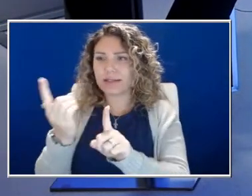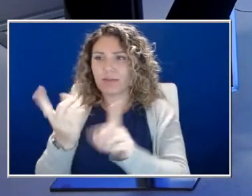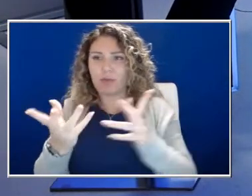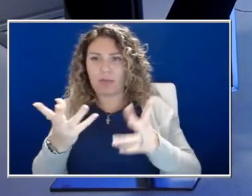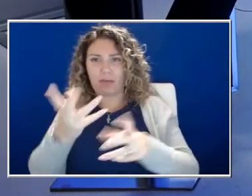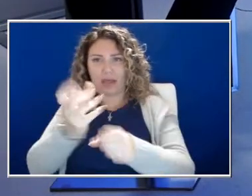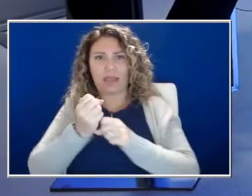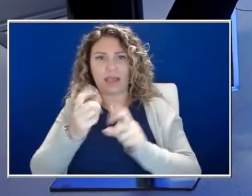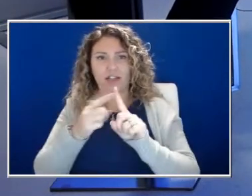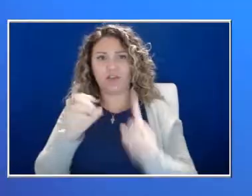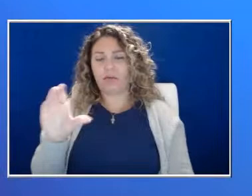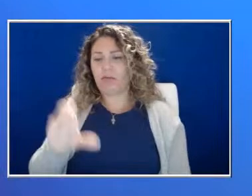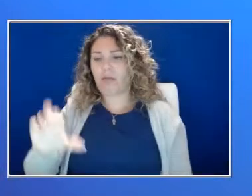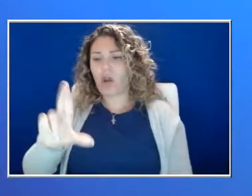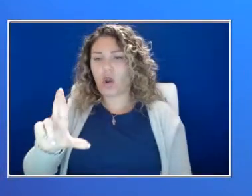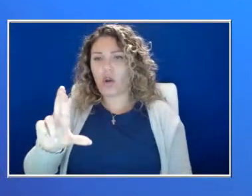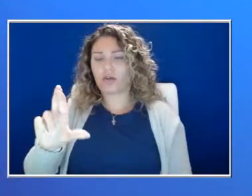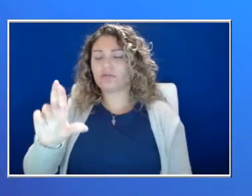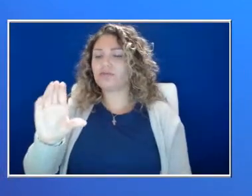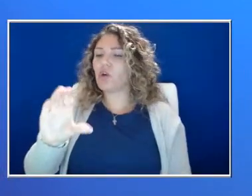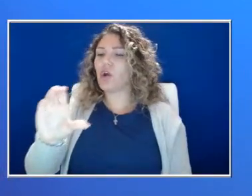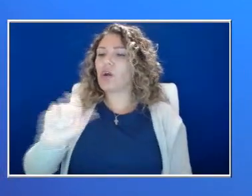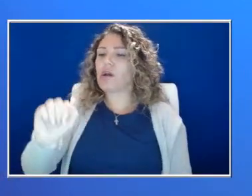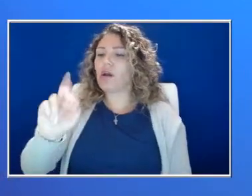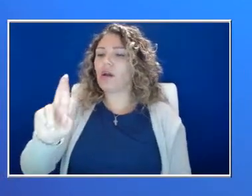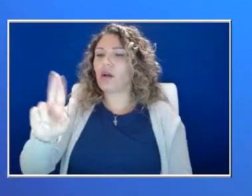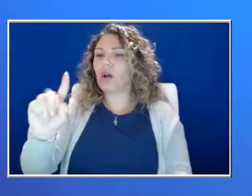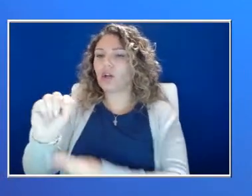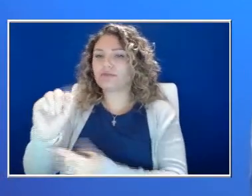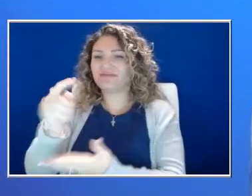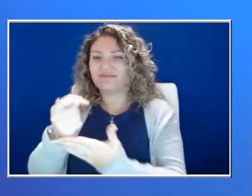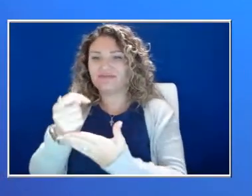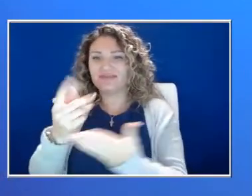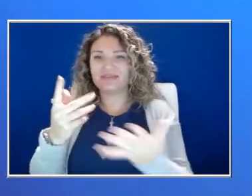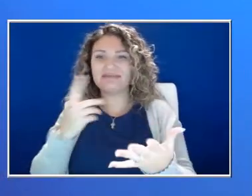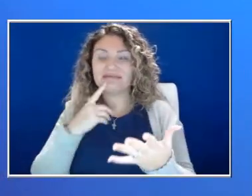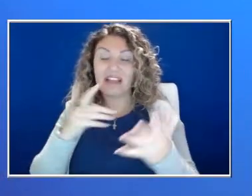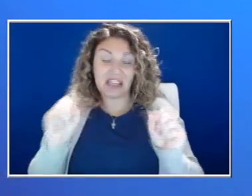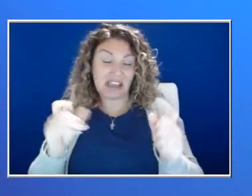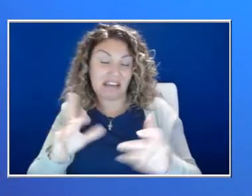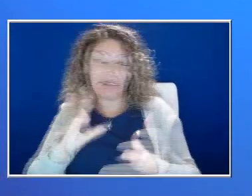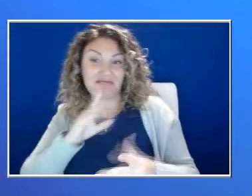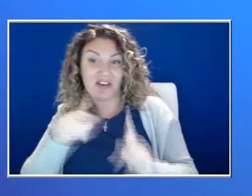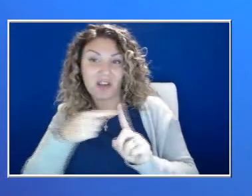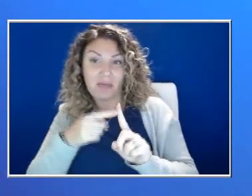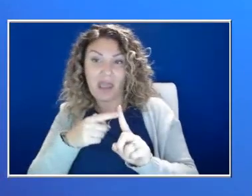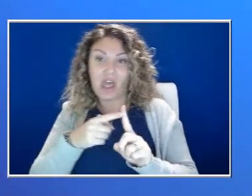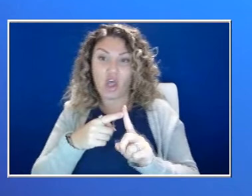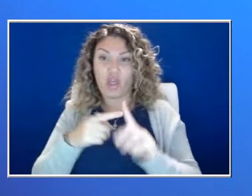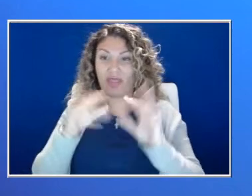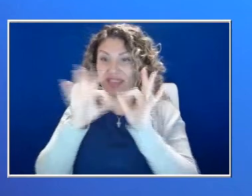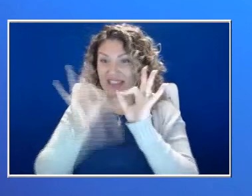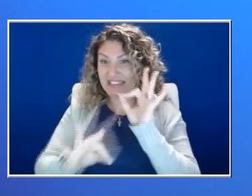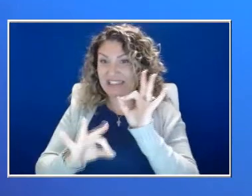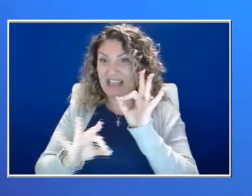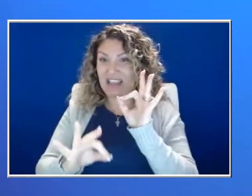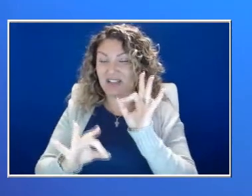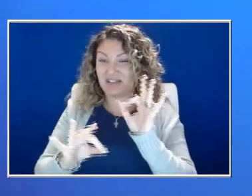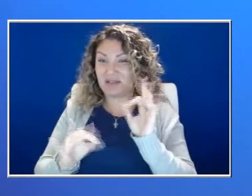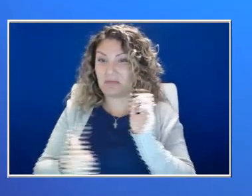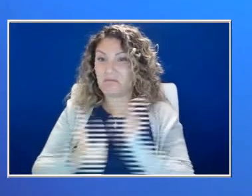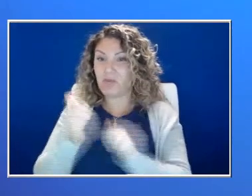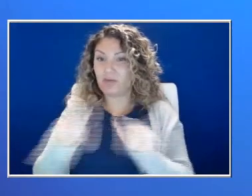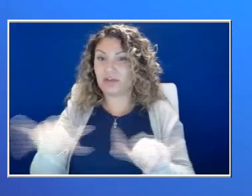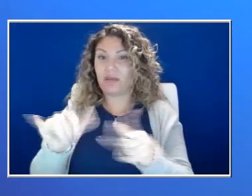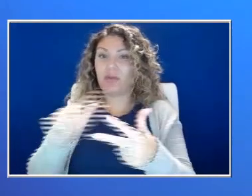Carvecti? Of course, I don't know, Dr. McGurk, I can talk about the CAR T cells that have the major three side effects. However, we have to understand that multiple